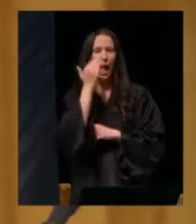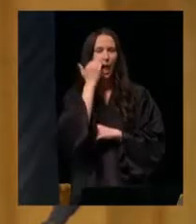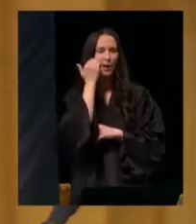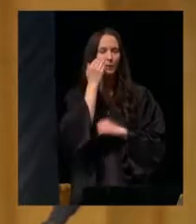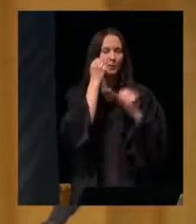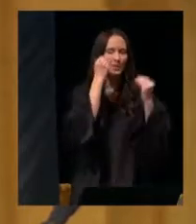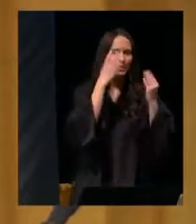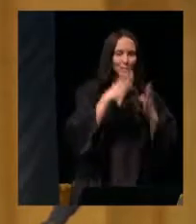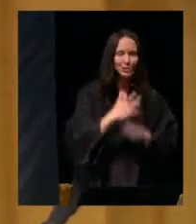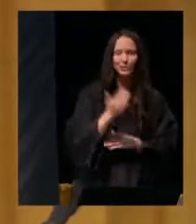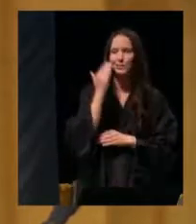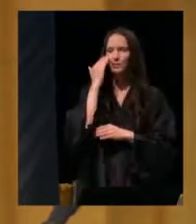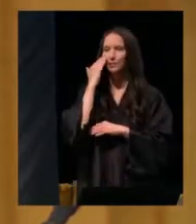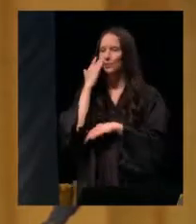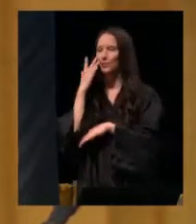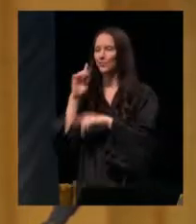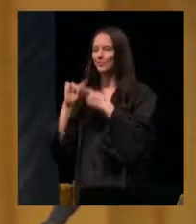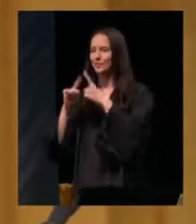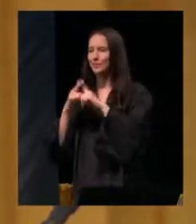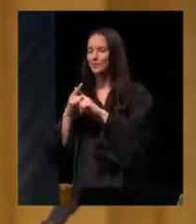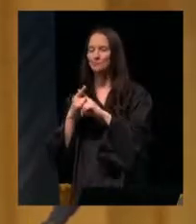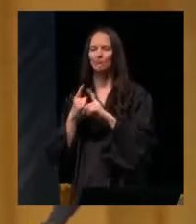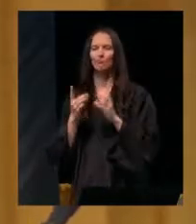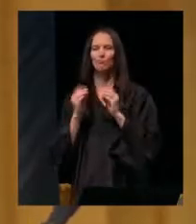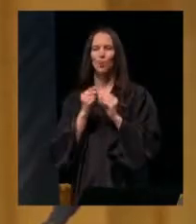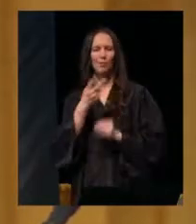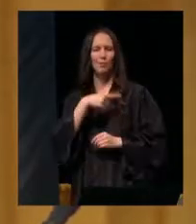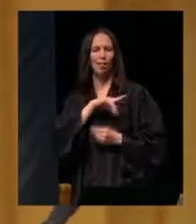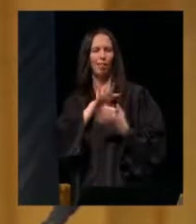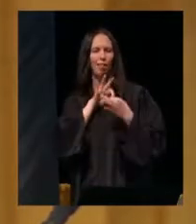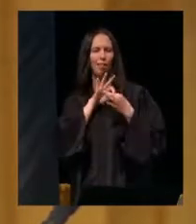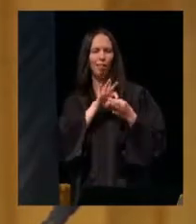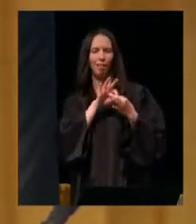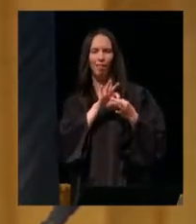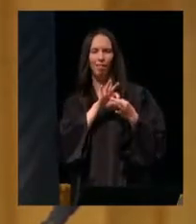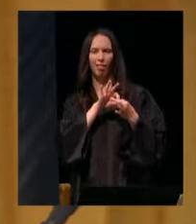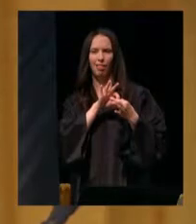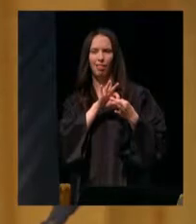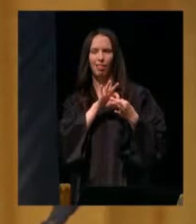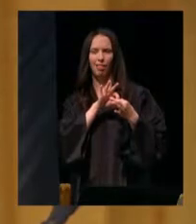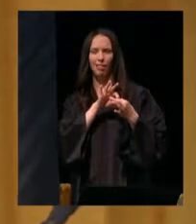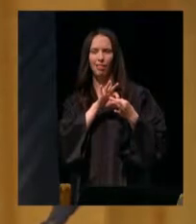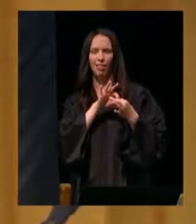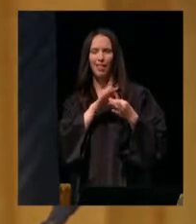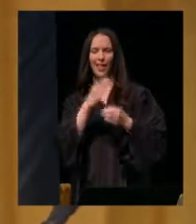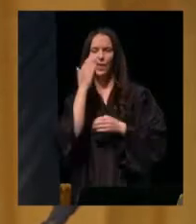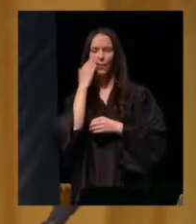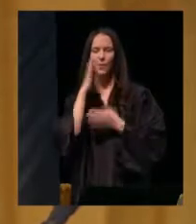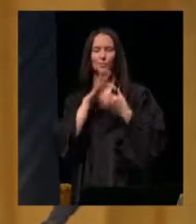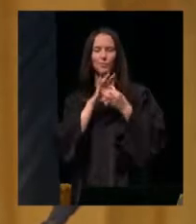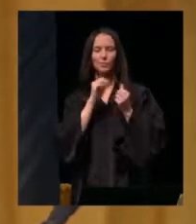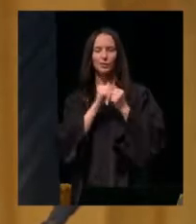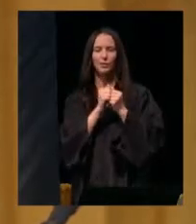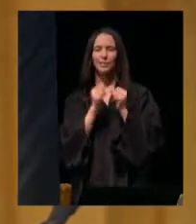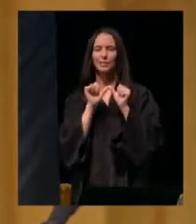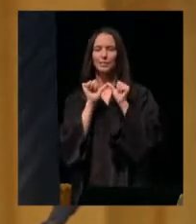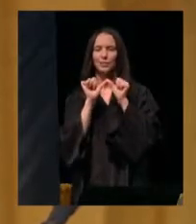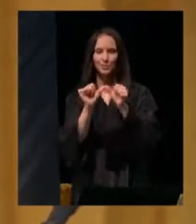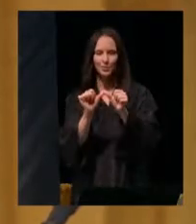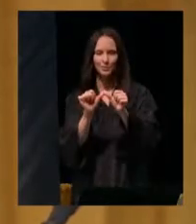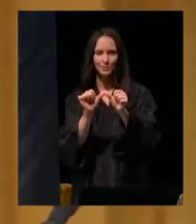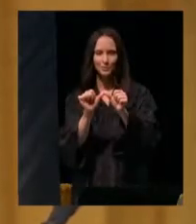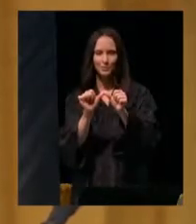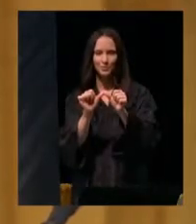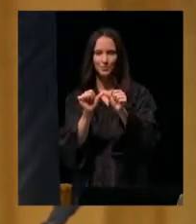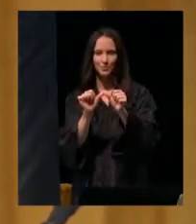on a more personal level, and I not only formed relationships that'll go beyond high school, I formed a new class,